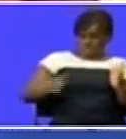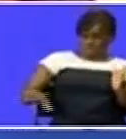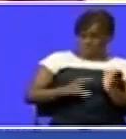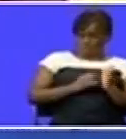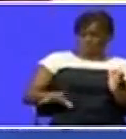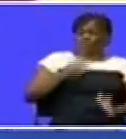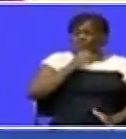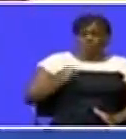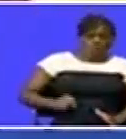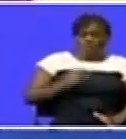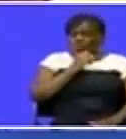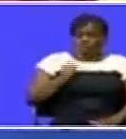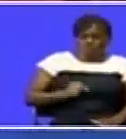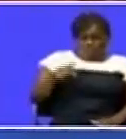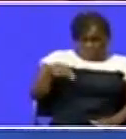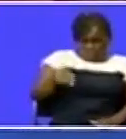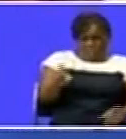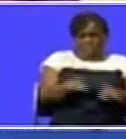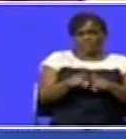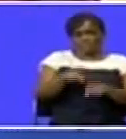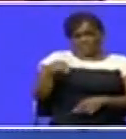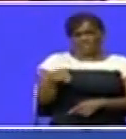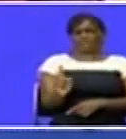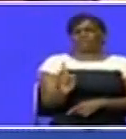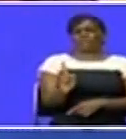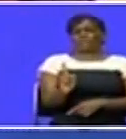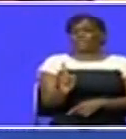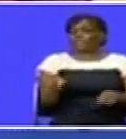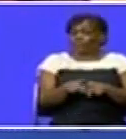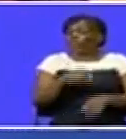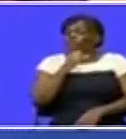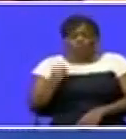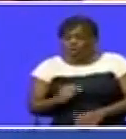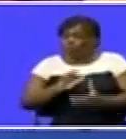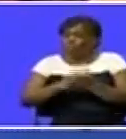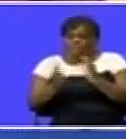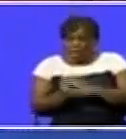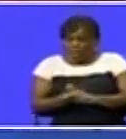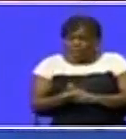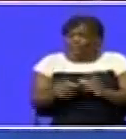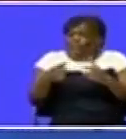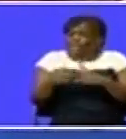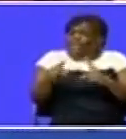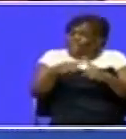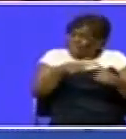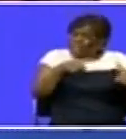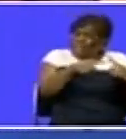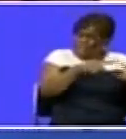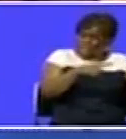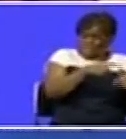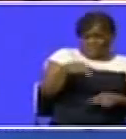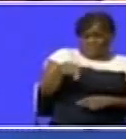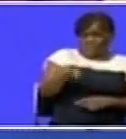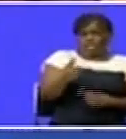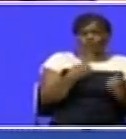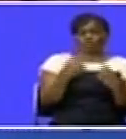wazee, wazee watakuwa ni hao hao nao. Watakuja kuwa wazee. Basi wakaanza kuuawa. Nao